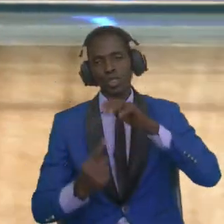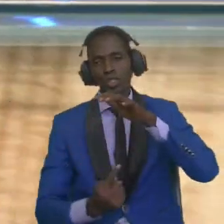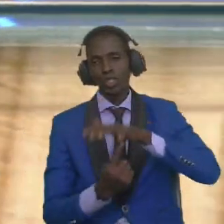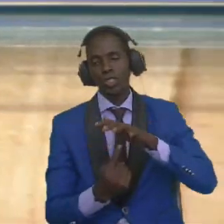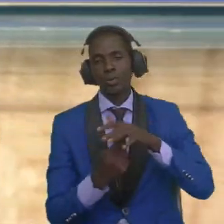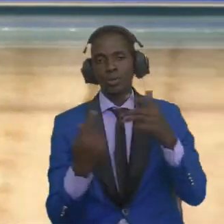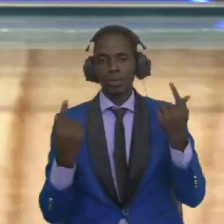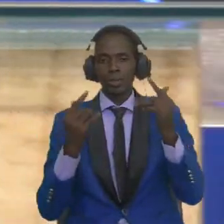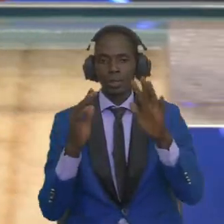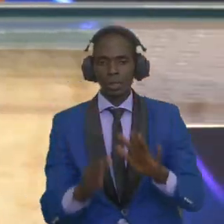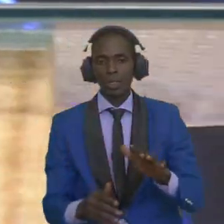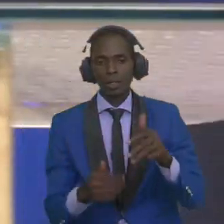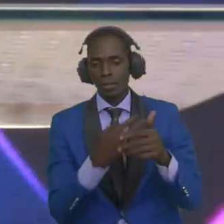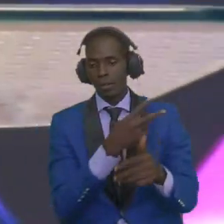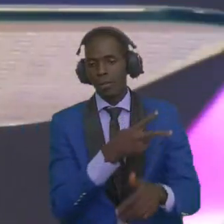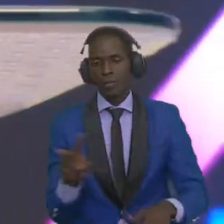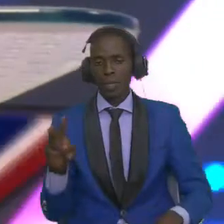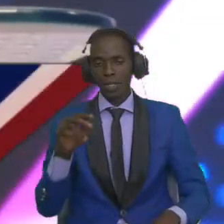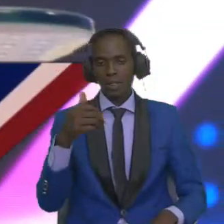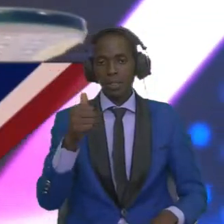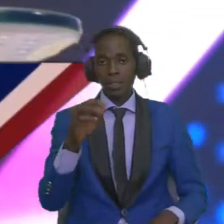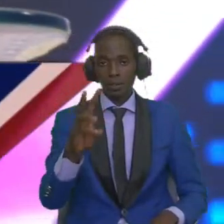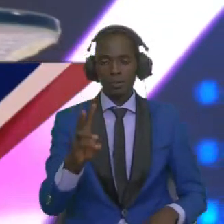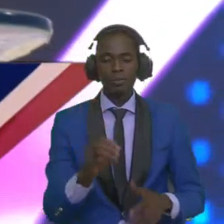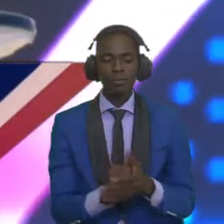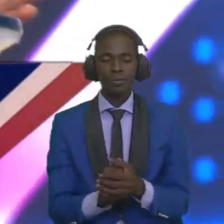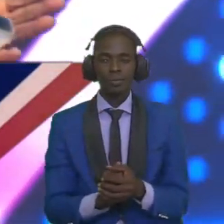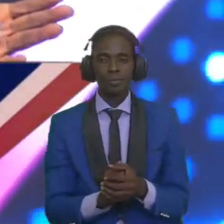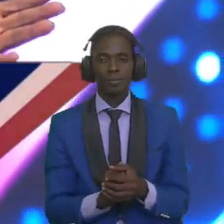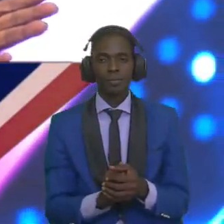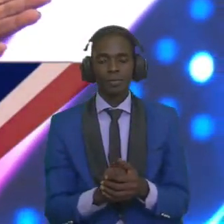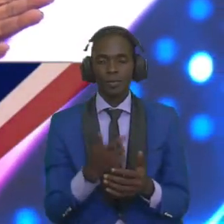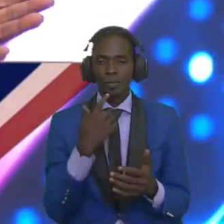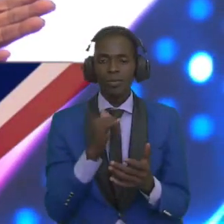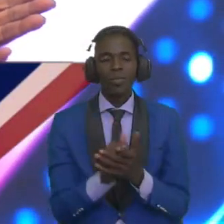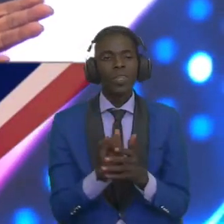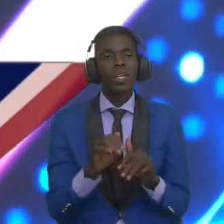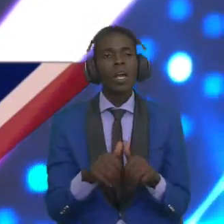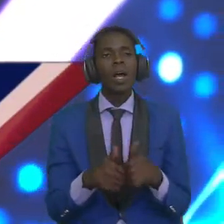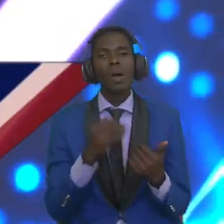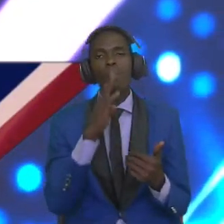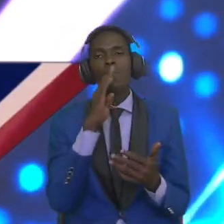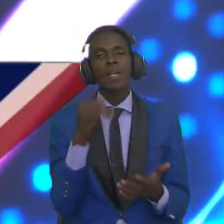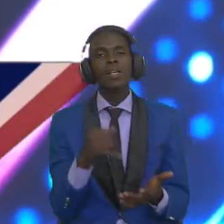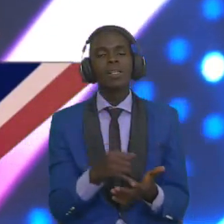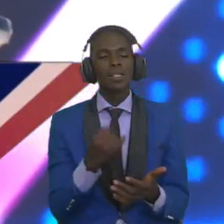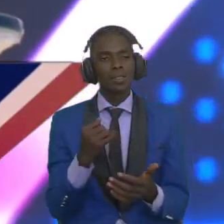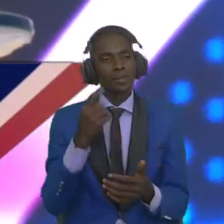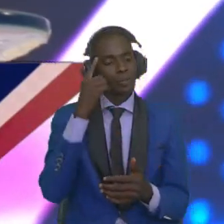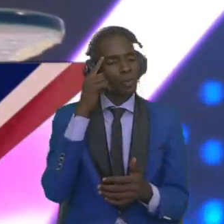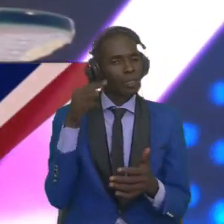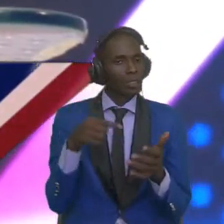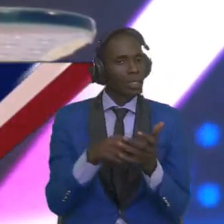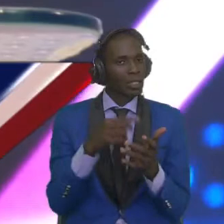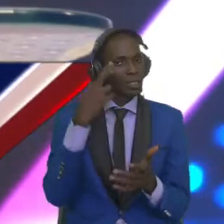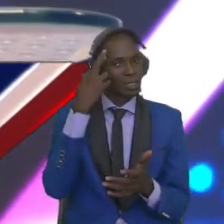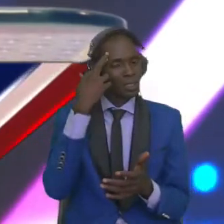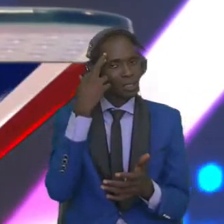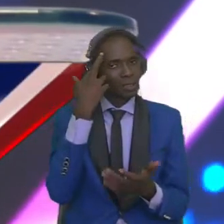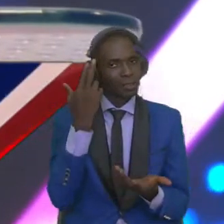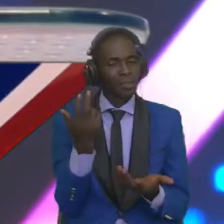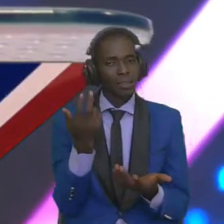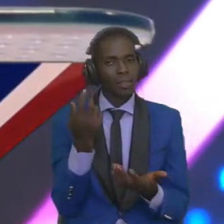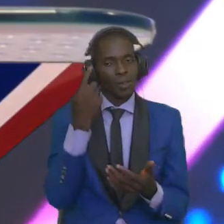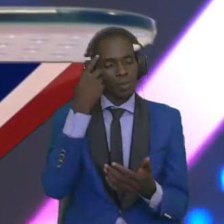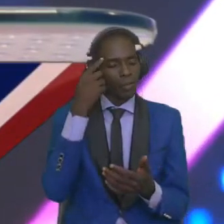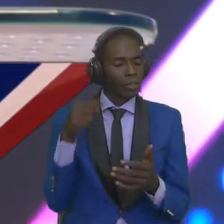verse 16, the reason why he says, how be it, for this cause, for